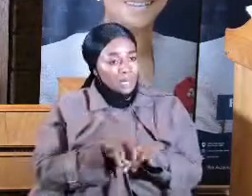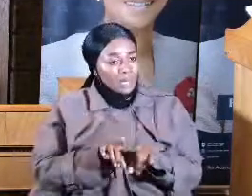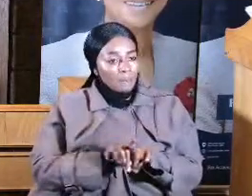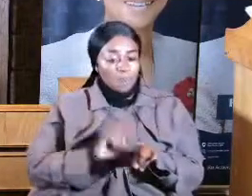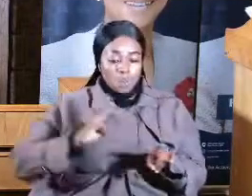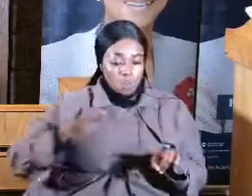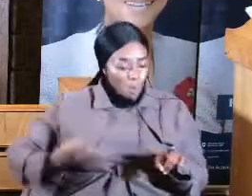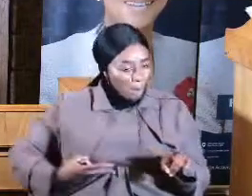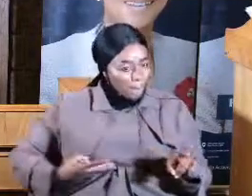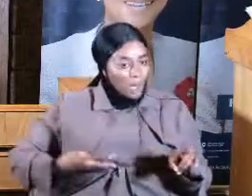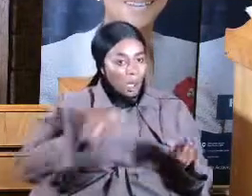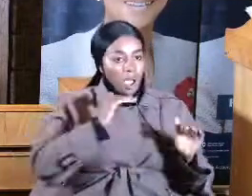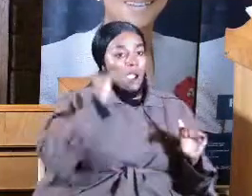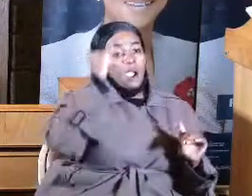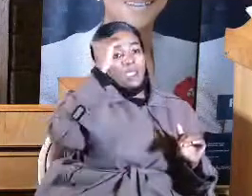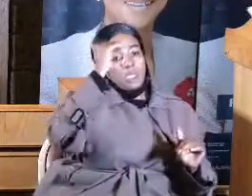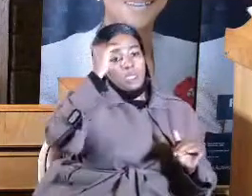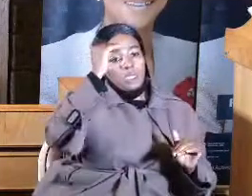the leading